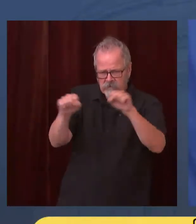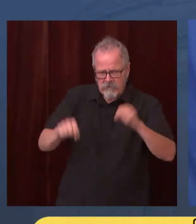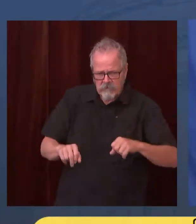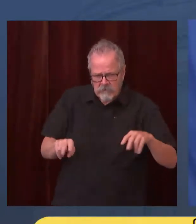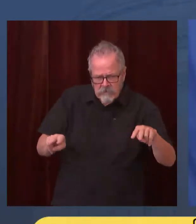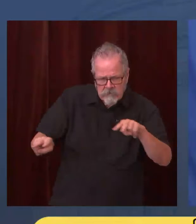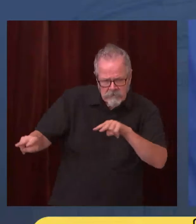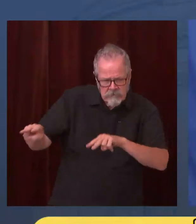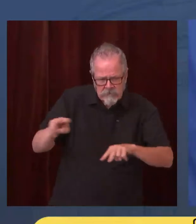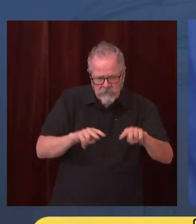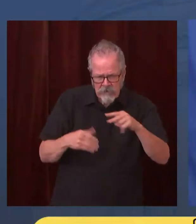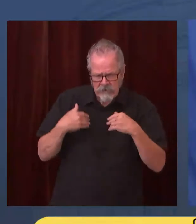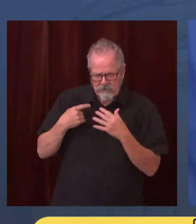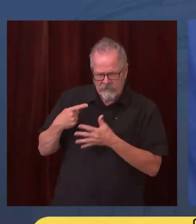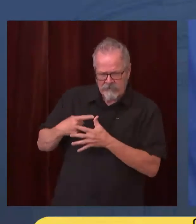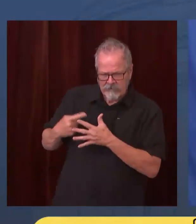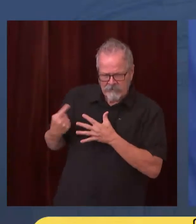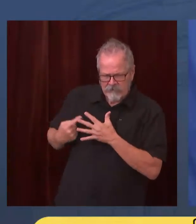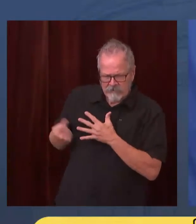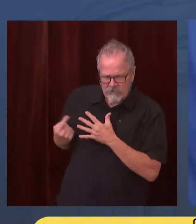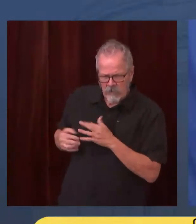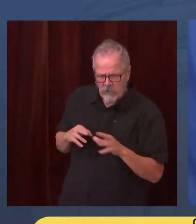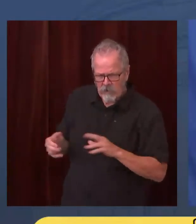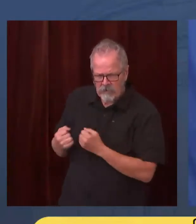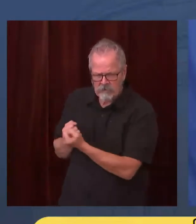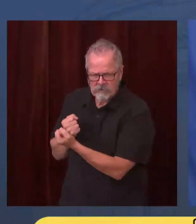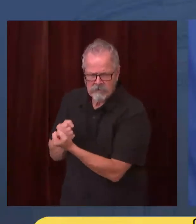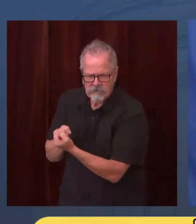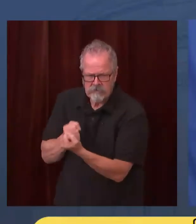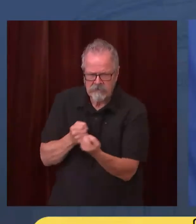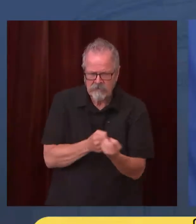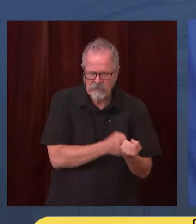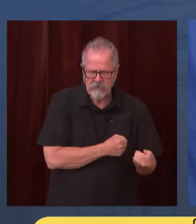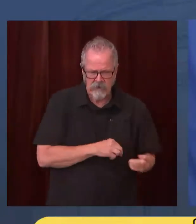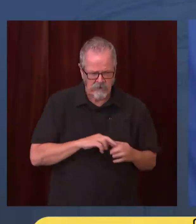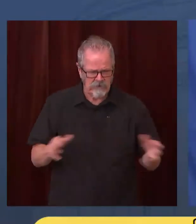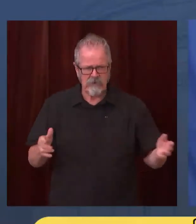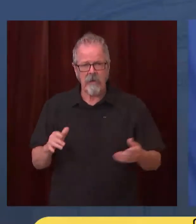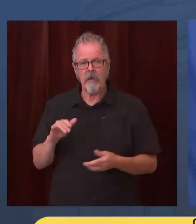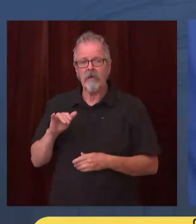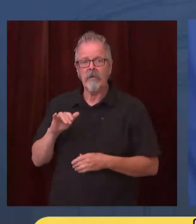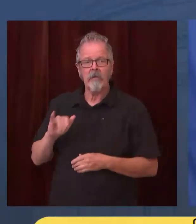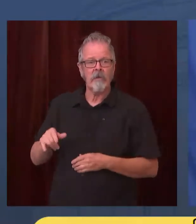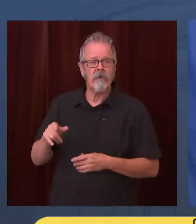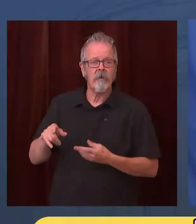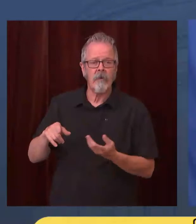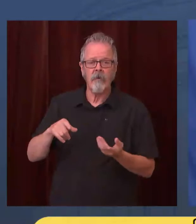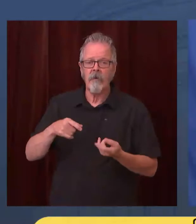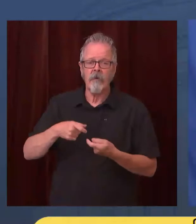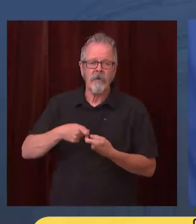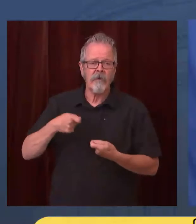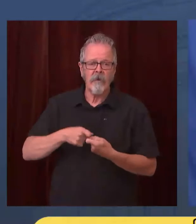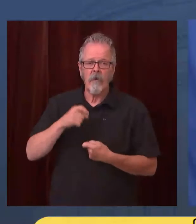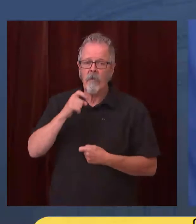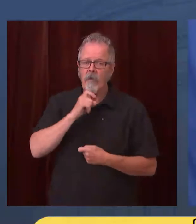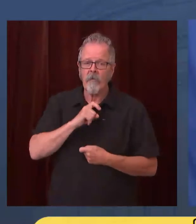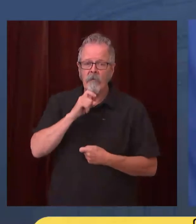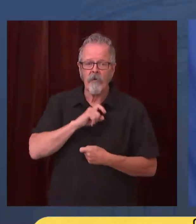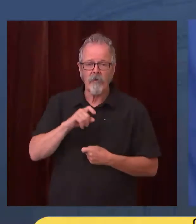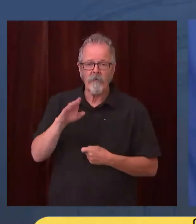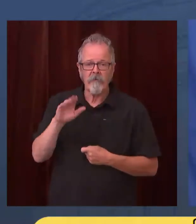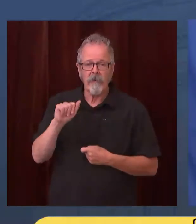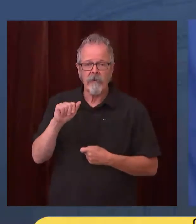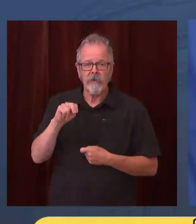sure we can continue to handle what's happening within the healthcare system. Healthcare system is incredibly resilient. It stretches quite a